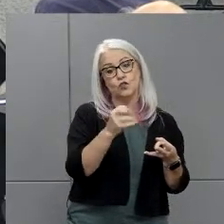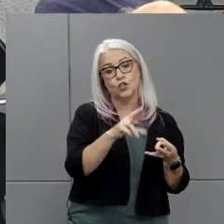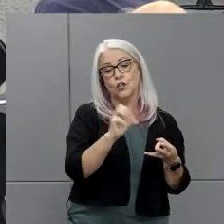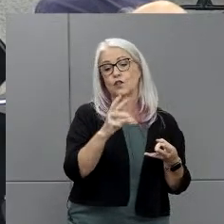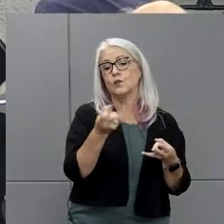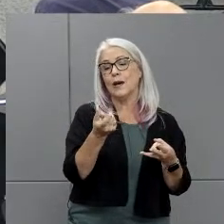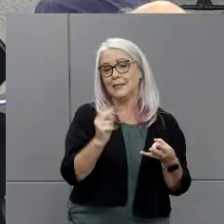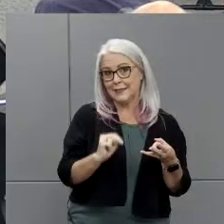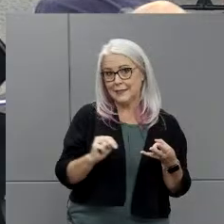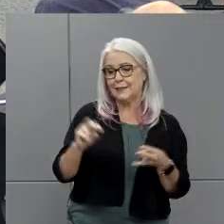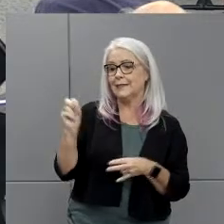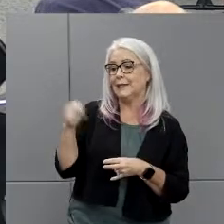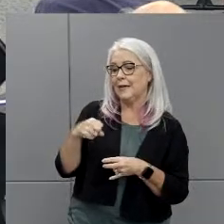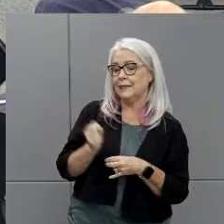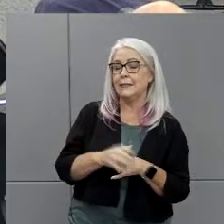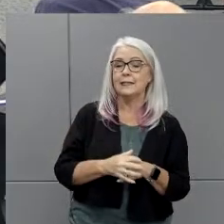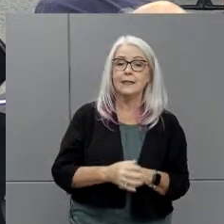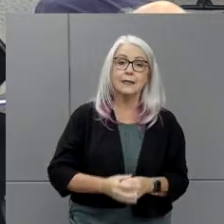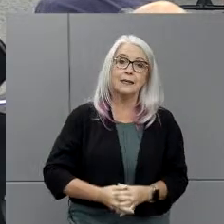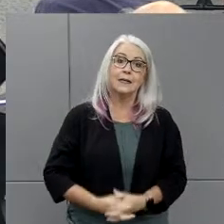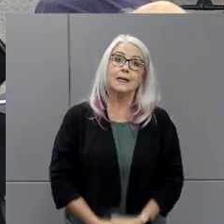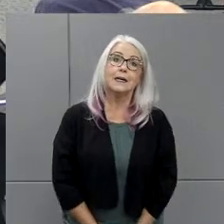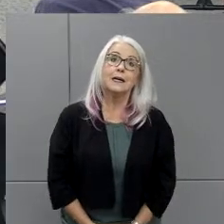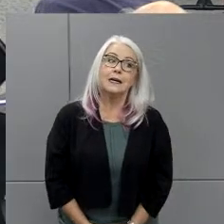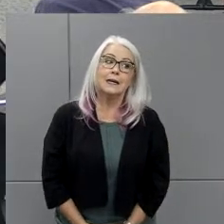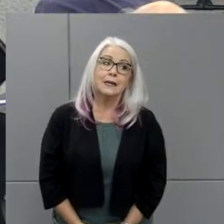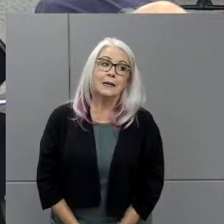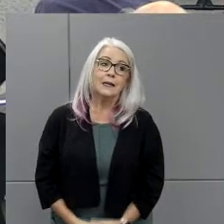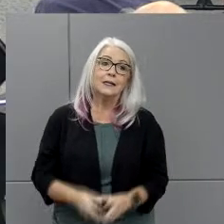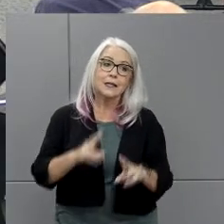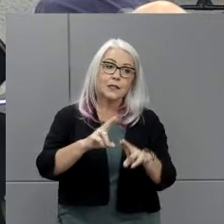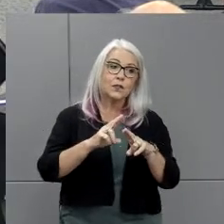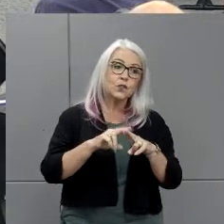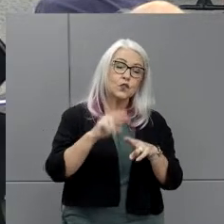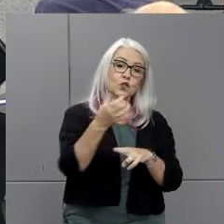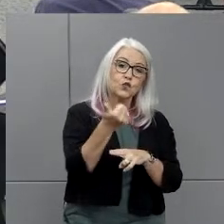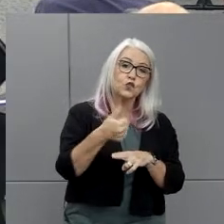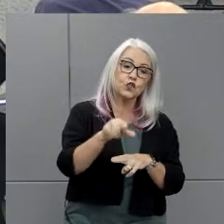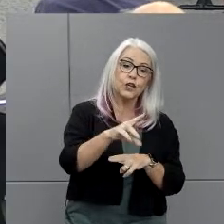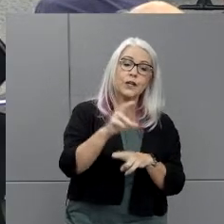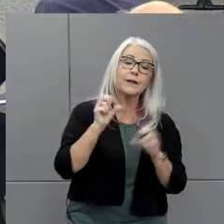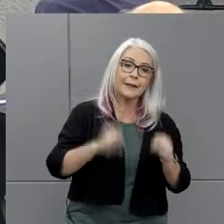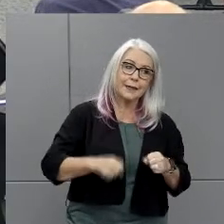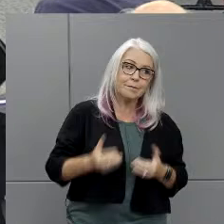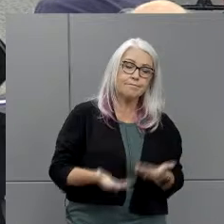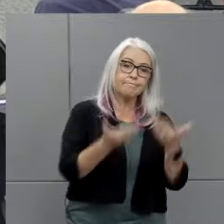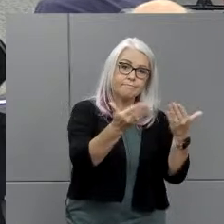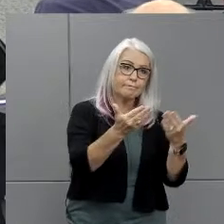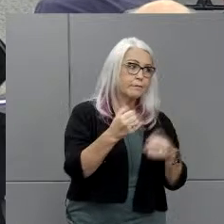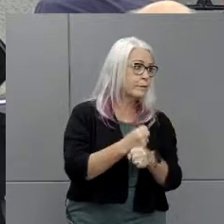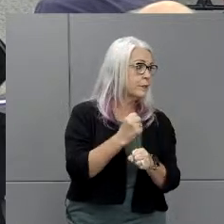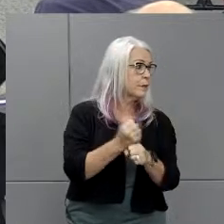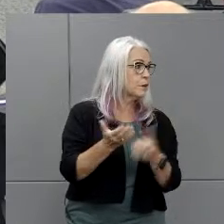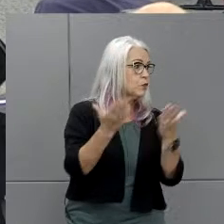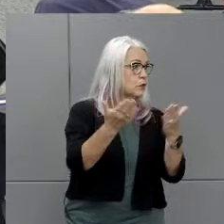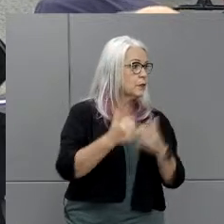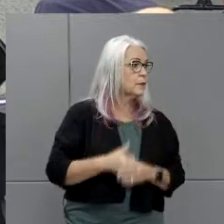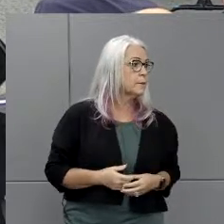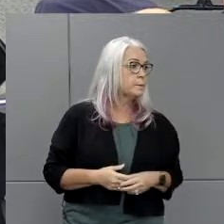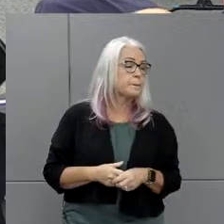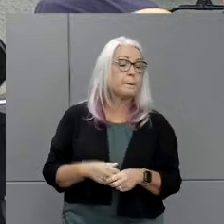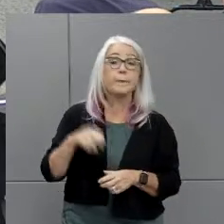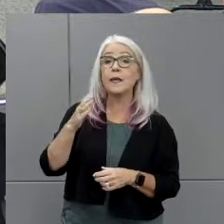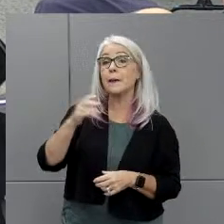Swanson. Yes. The chair is sustained in his ruling. Excuse me, Chairman Swanson.